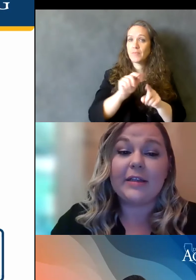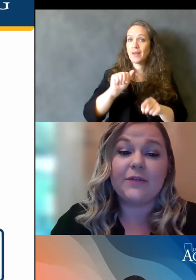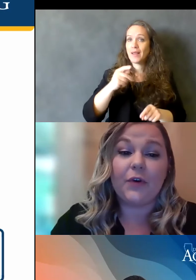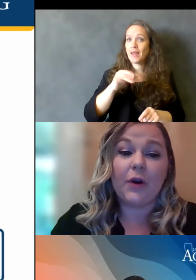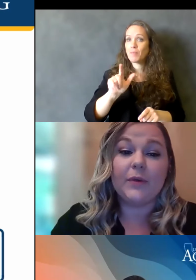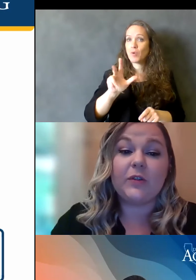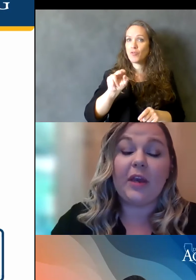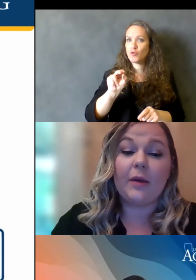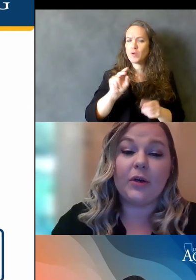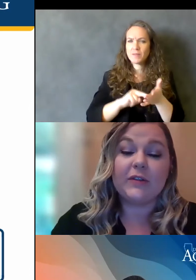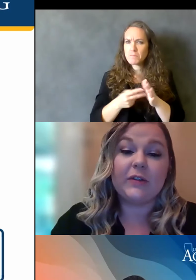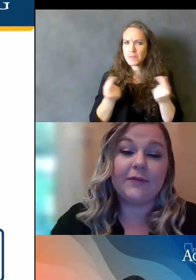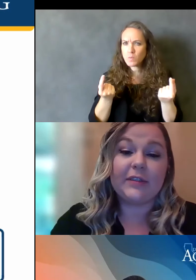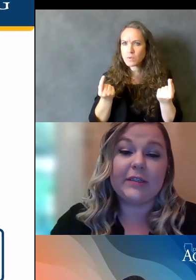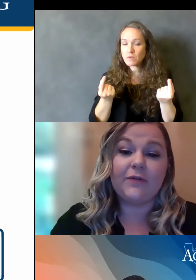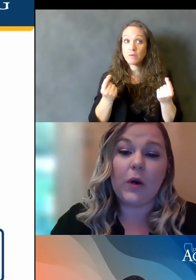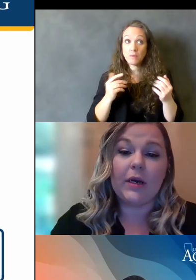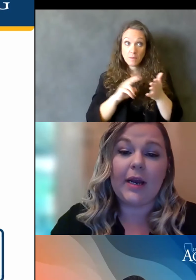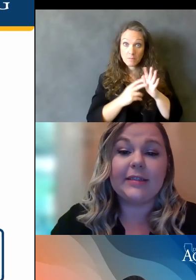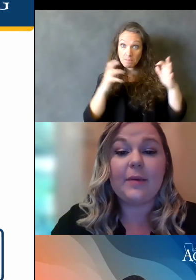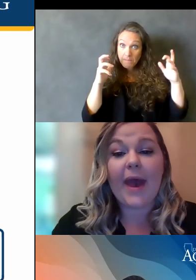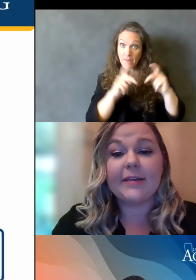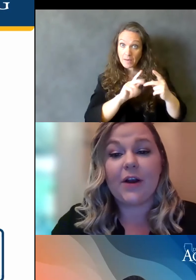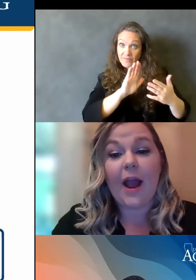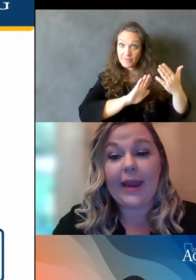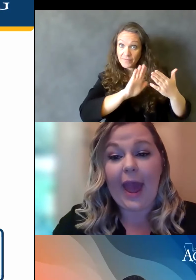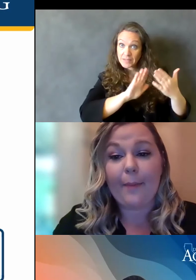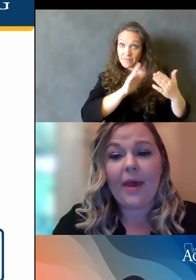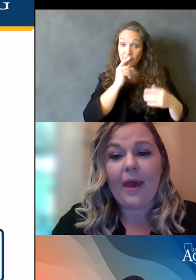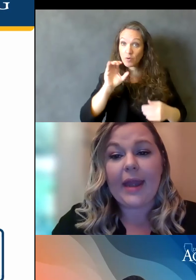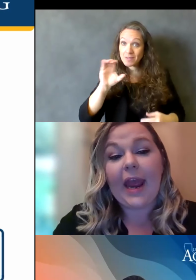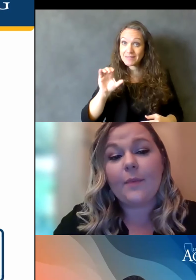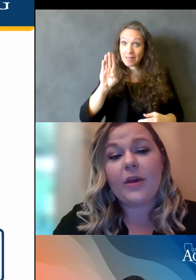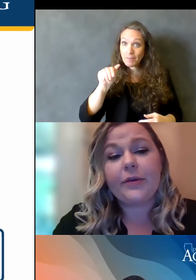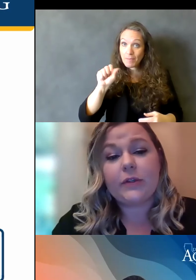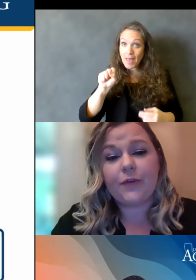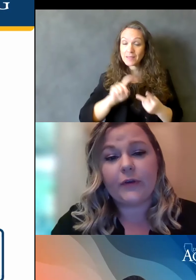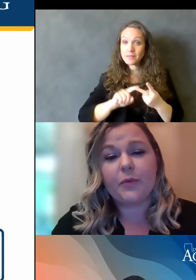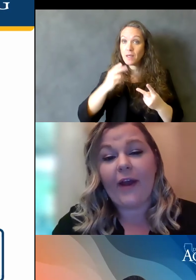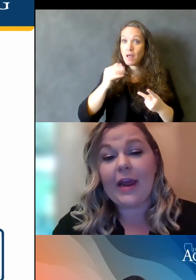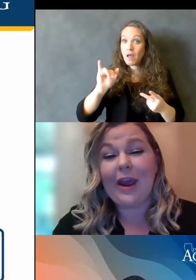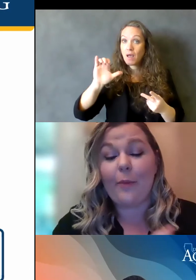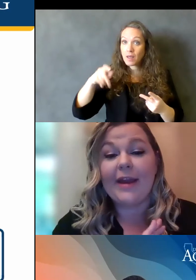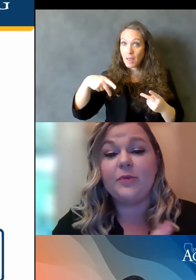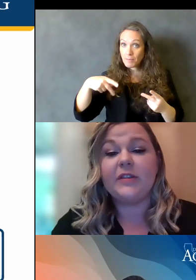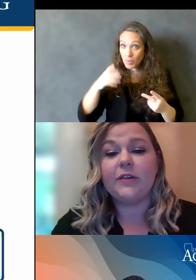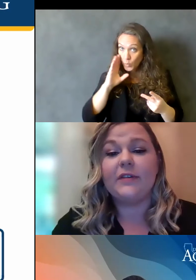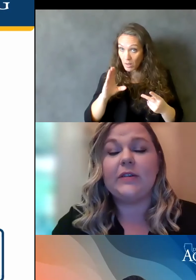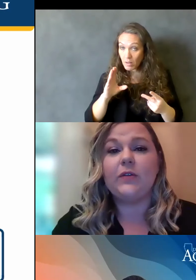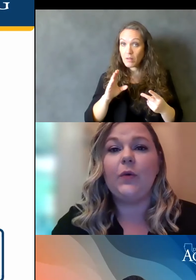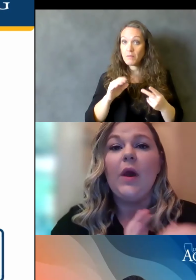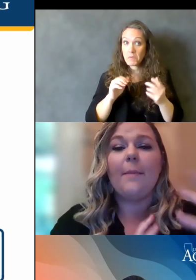include guidance for resuming in-person services for CBAS or HICAP? And can it be used for those providing care